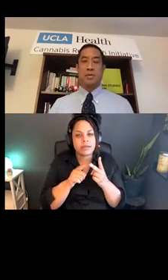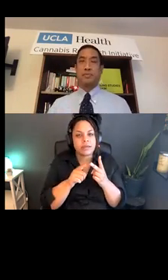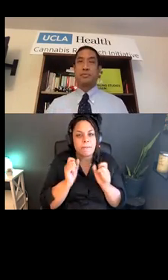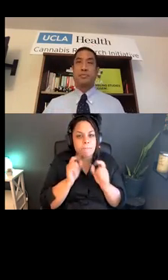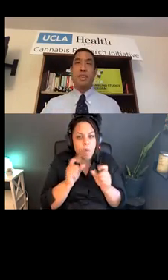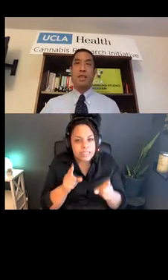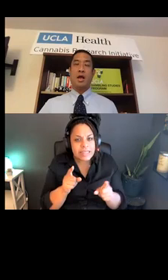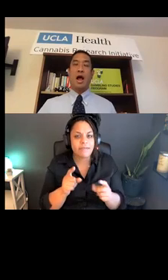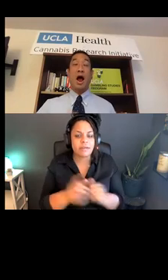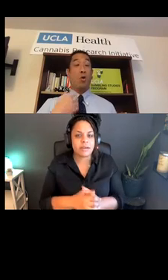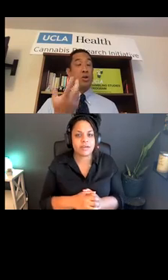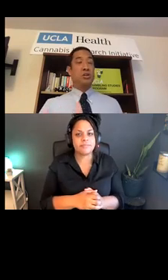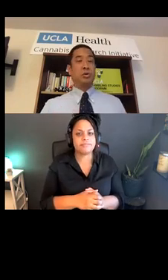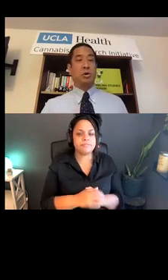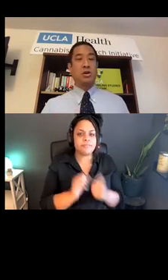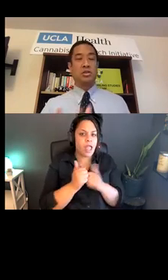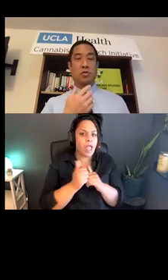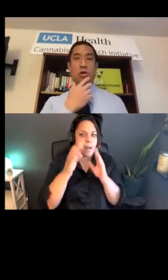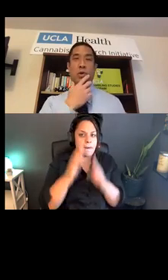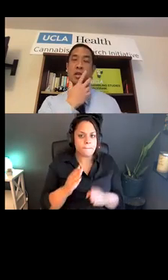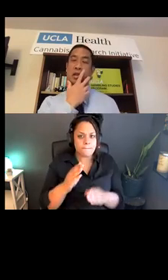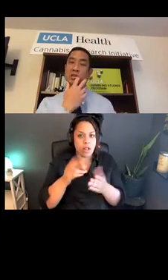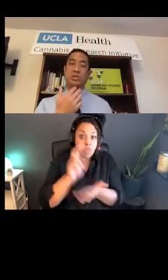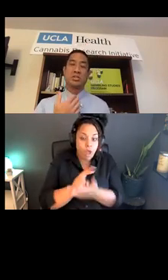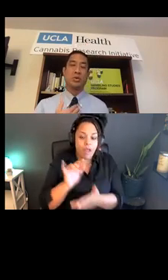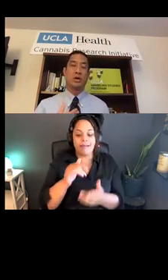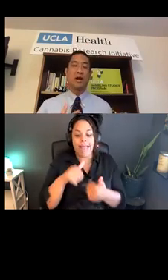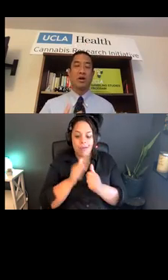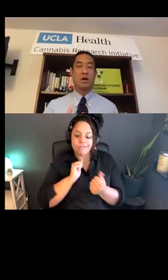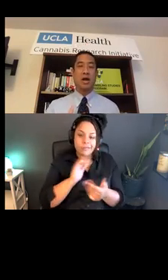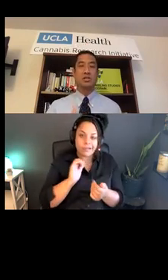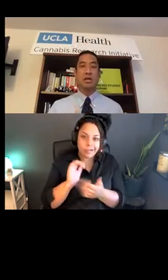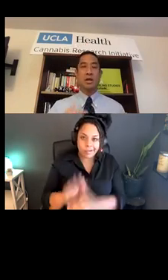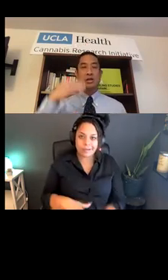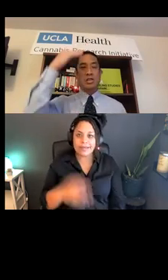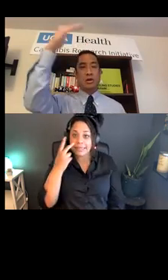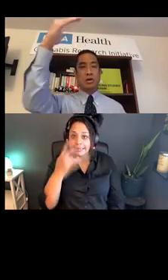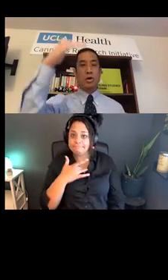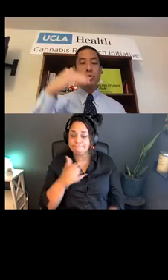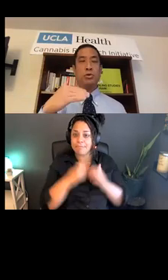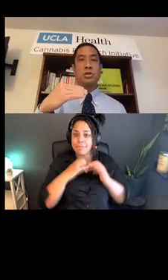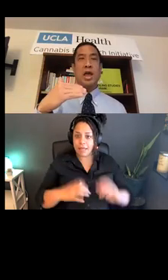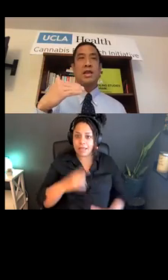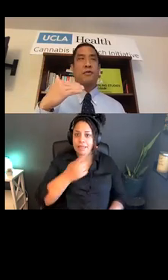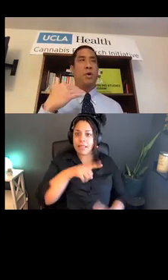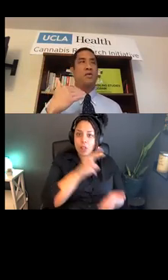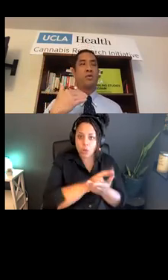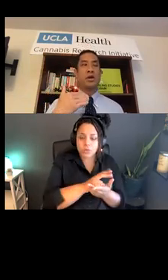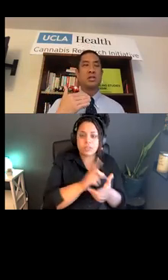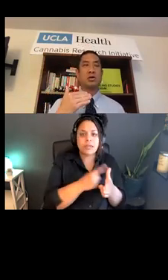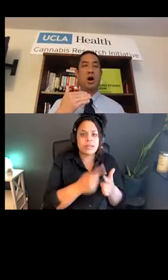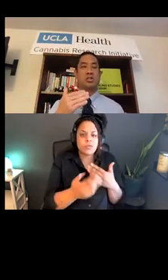impulsivity, how one deals with losses. Of course, one of the things we see with a lot of our clients, that they lose, and if for